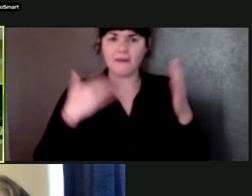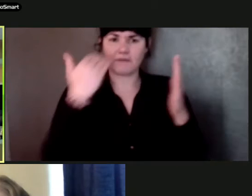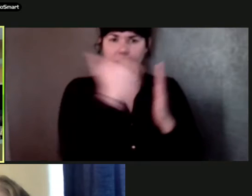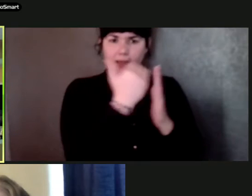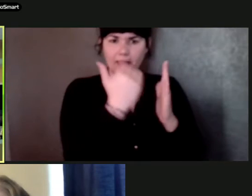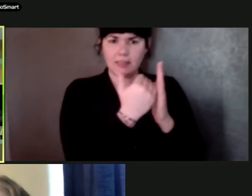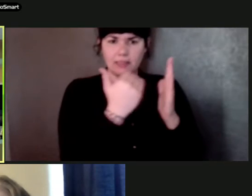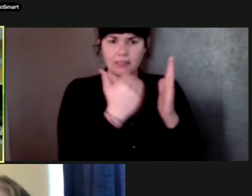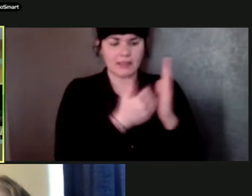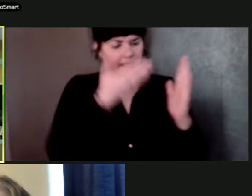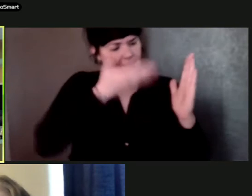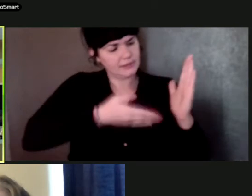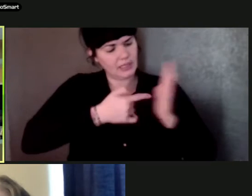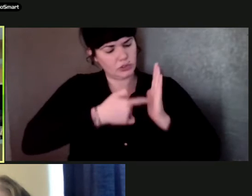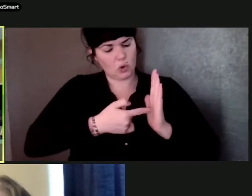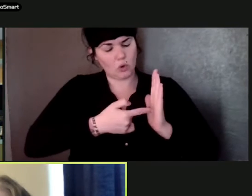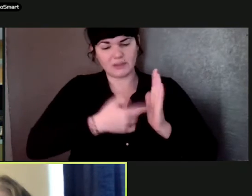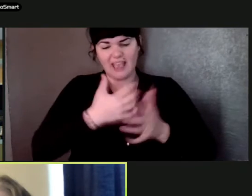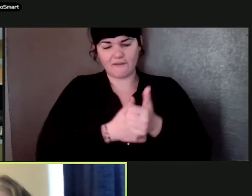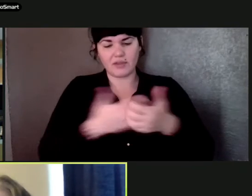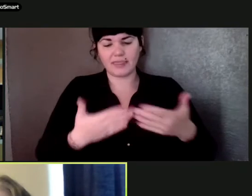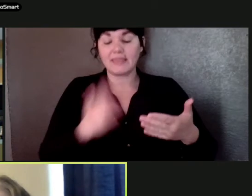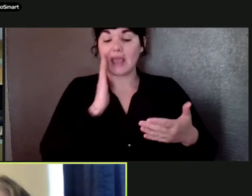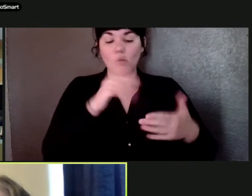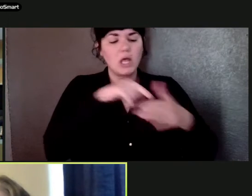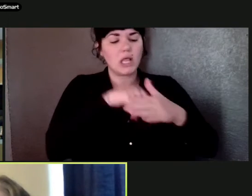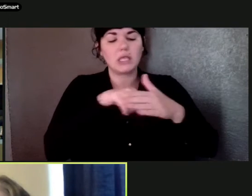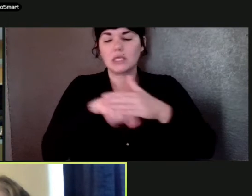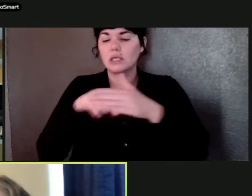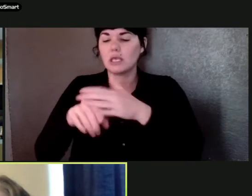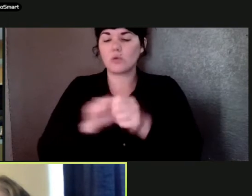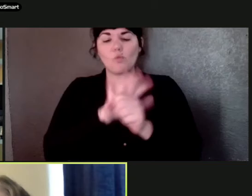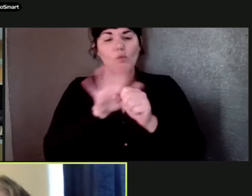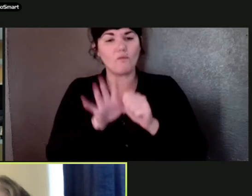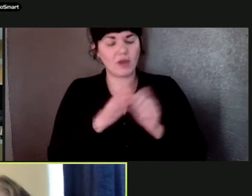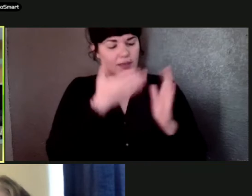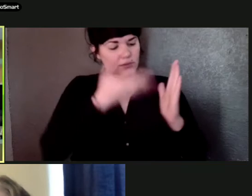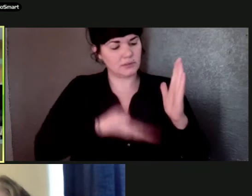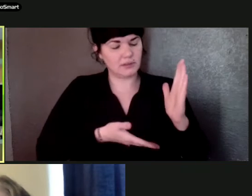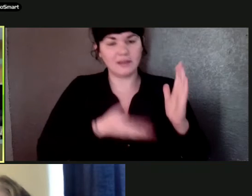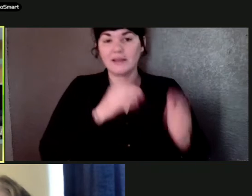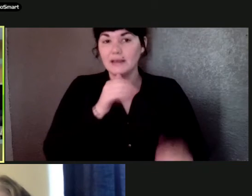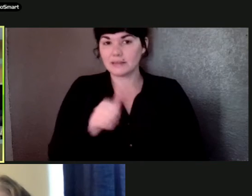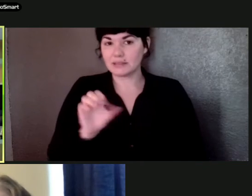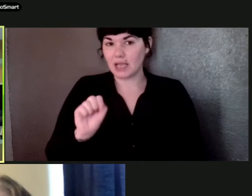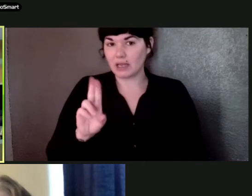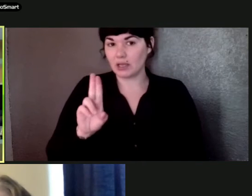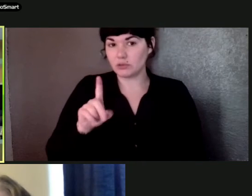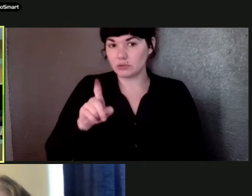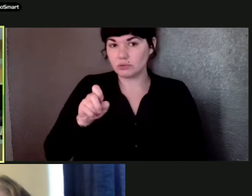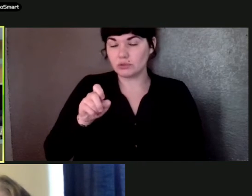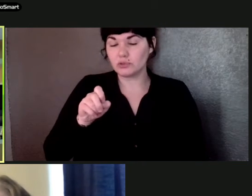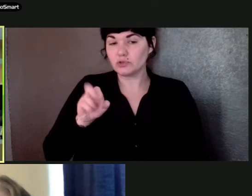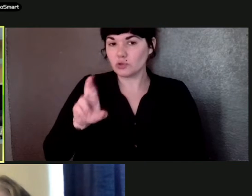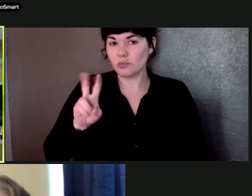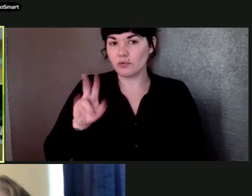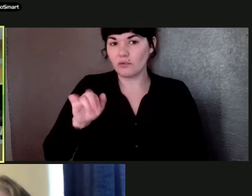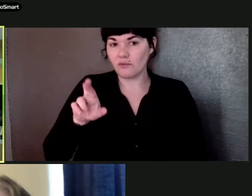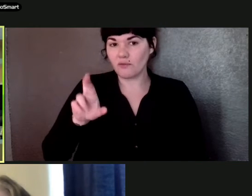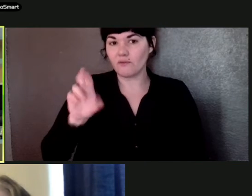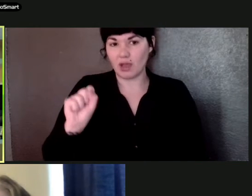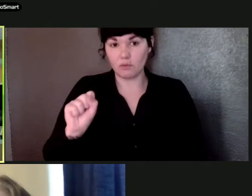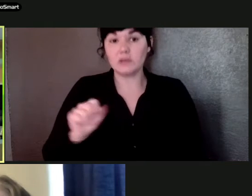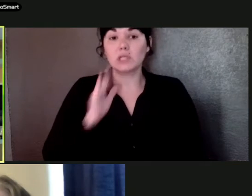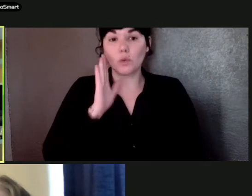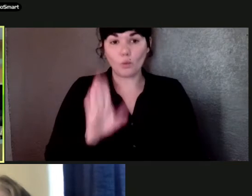It's not like a super virus. It, you know, dies with soap and water, which is why hand washing is super important. So just make sure you're